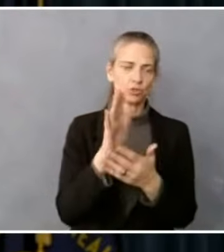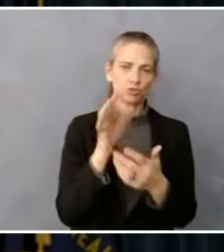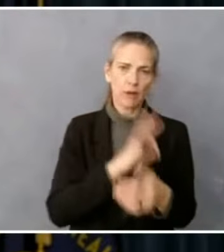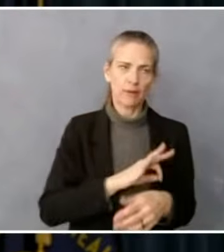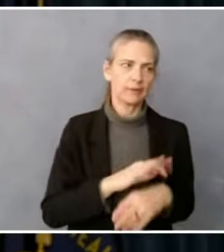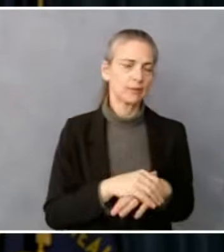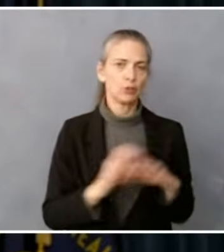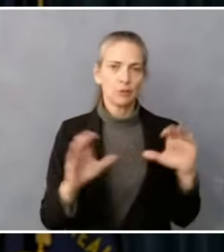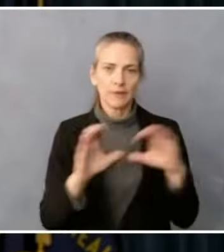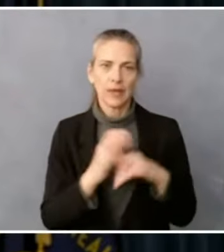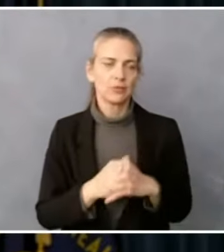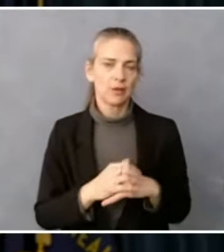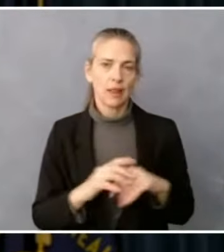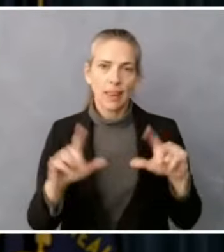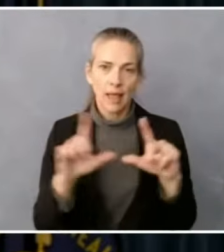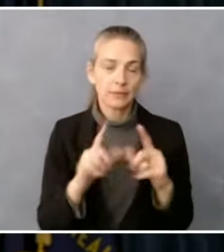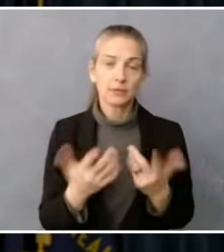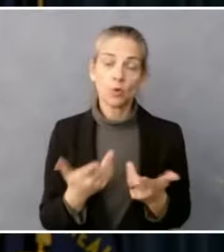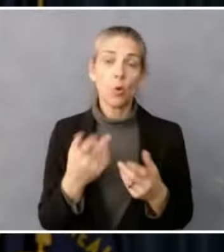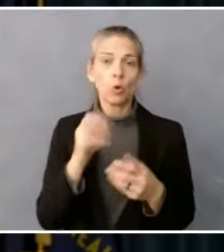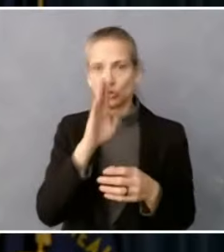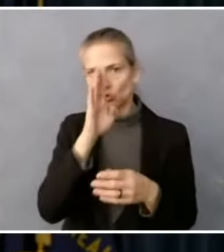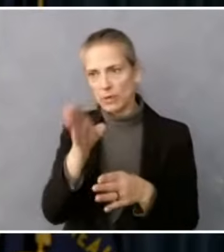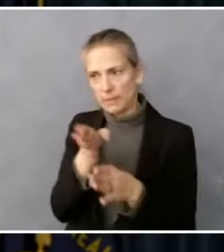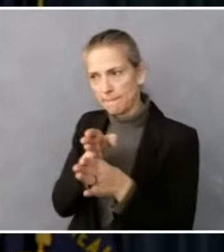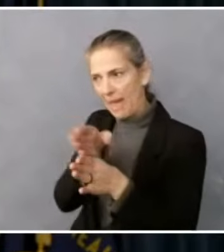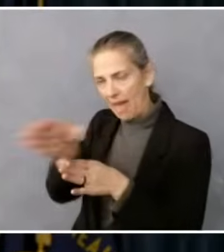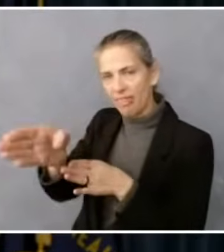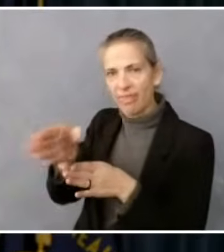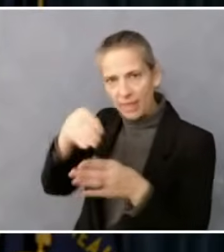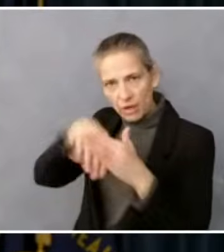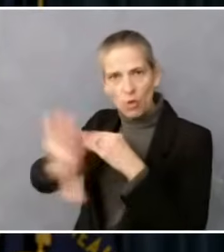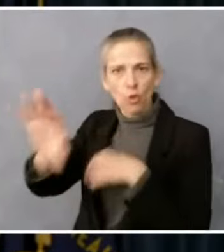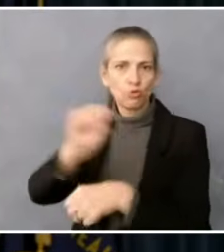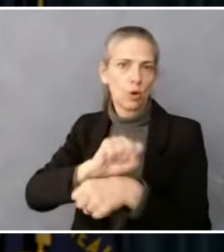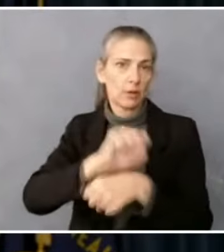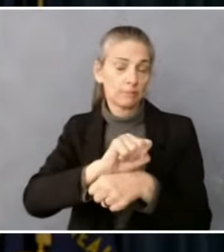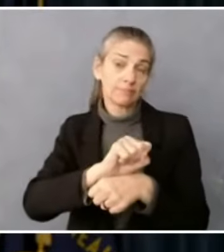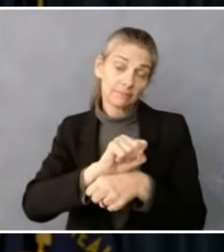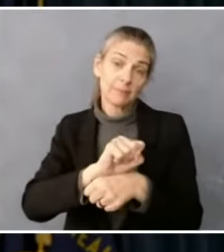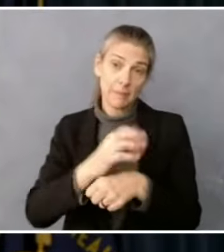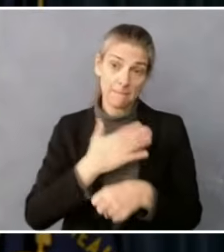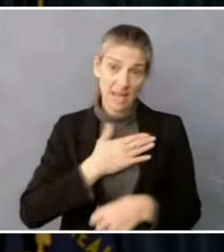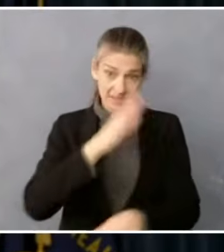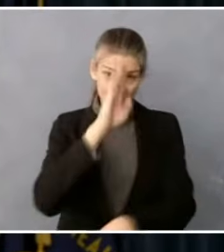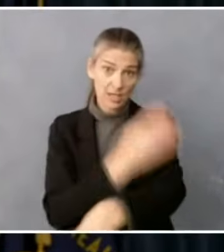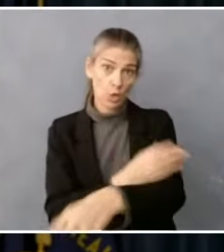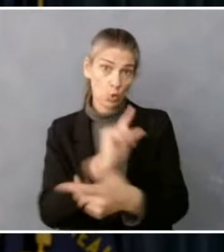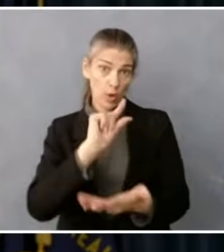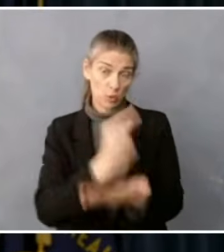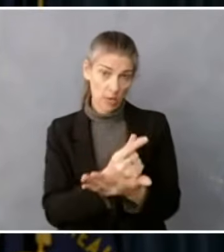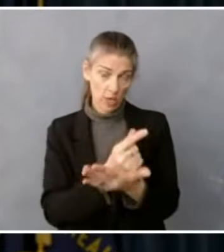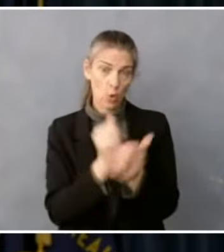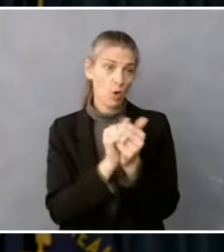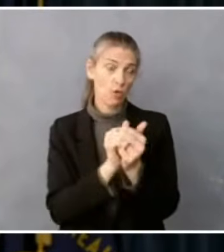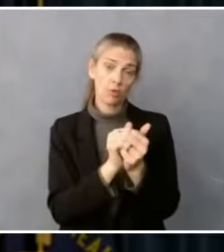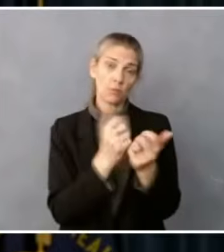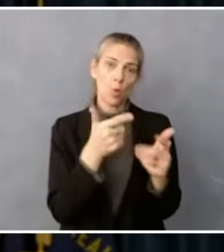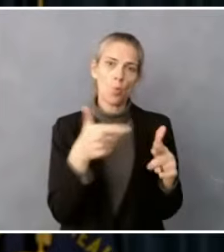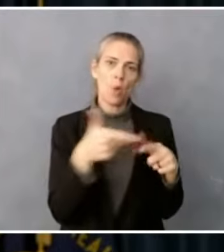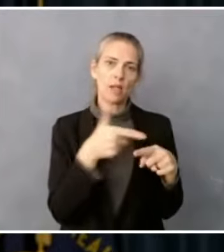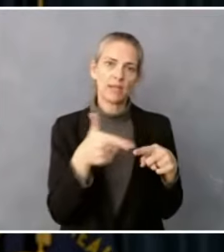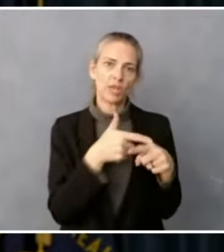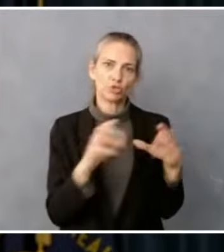cases, a direct path into employment. As a matter of fact, my son graduated with all his welding certificates, so I'm a